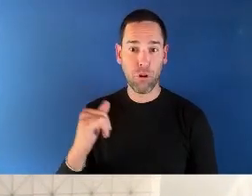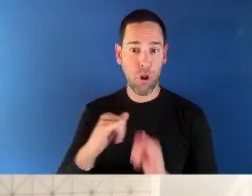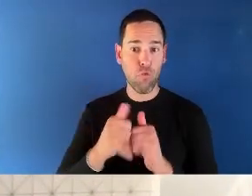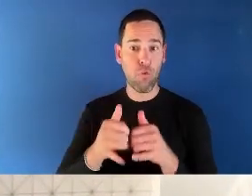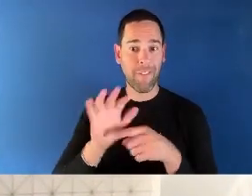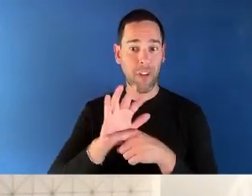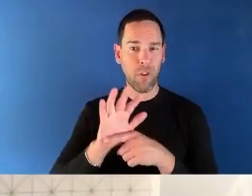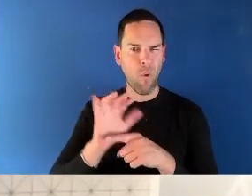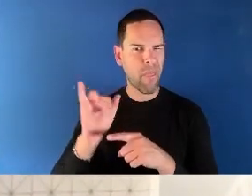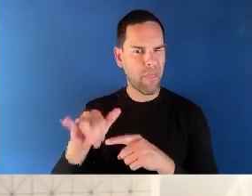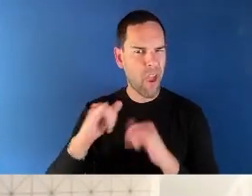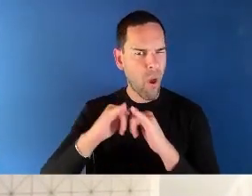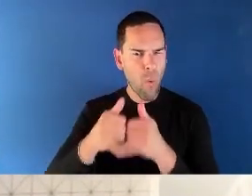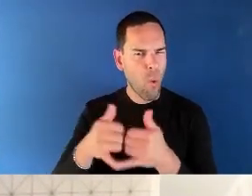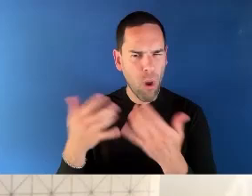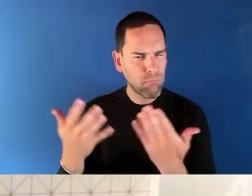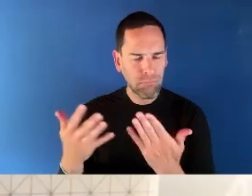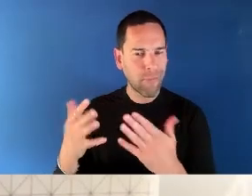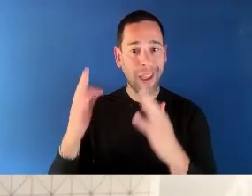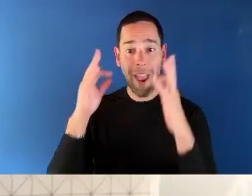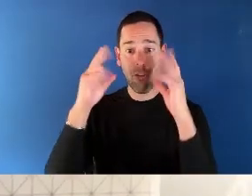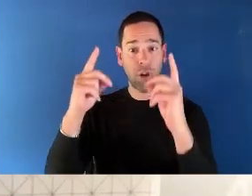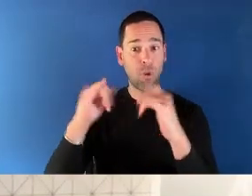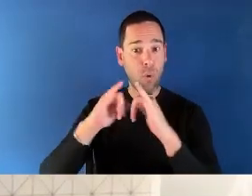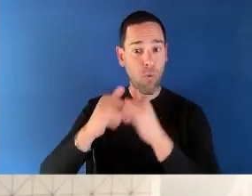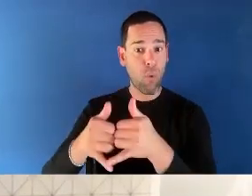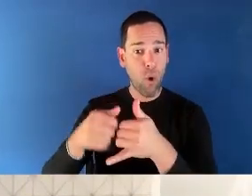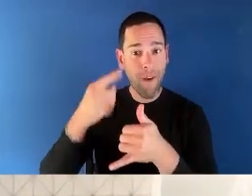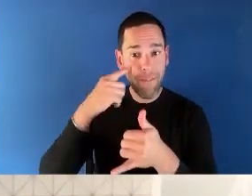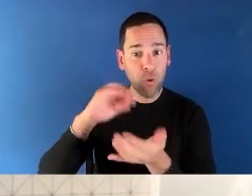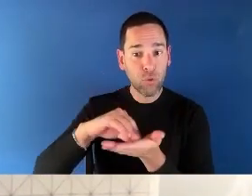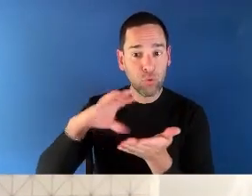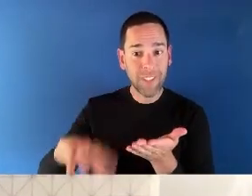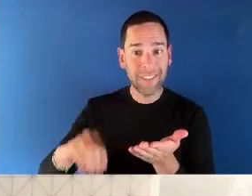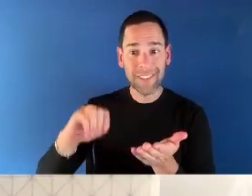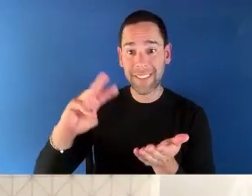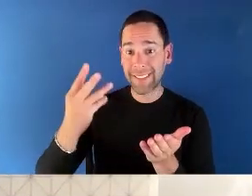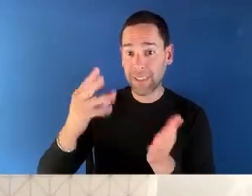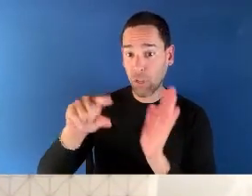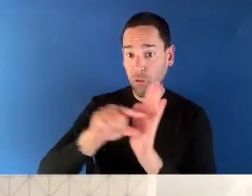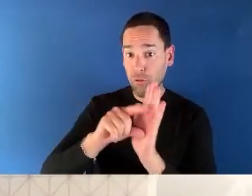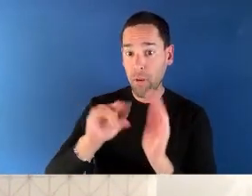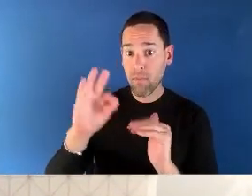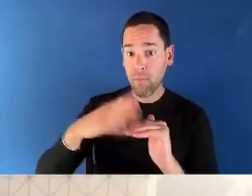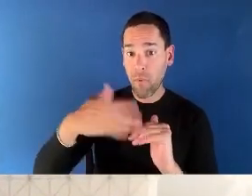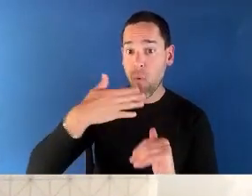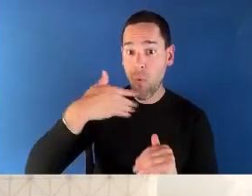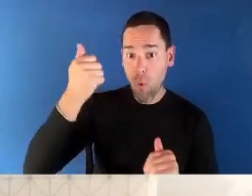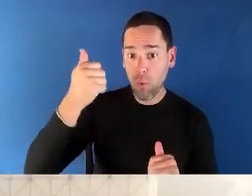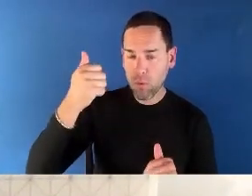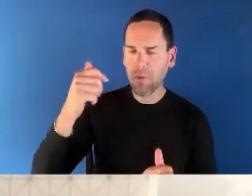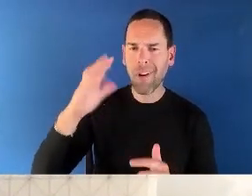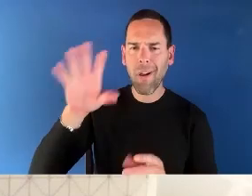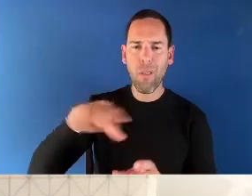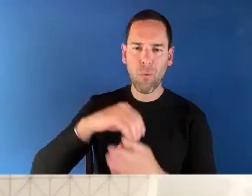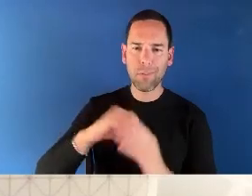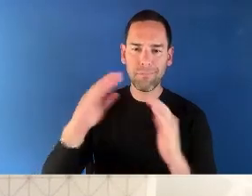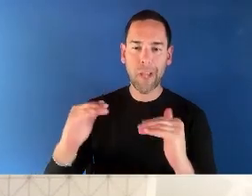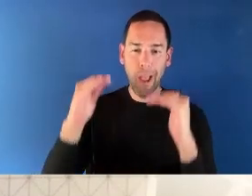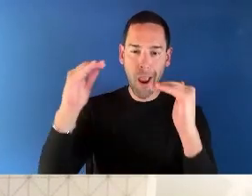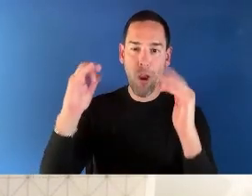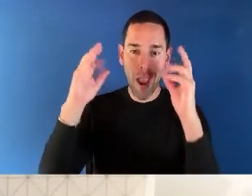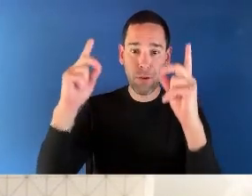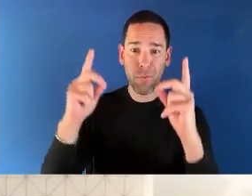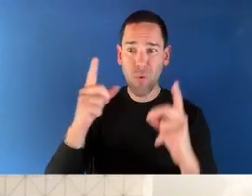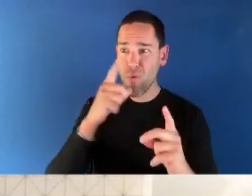is an education award for students in the 6th grade and up, including all forms of higher education, who have experienced and fought against